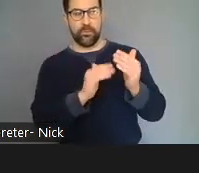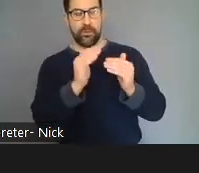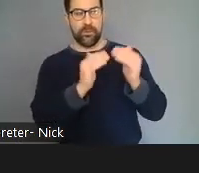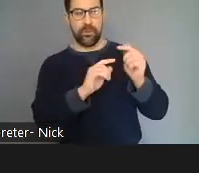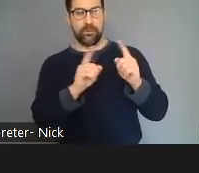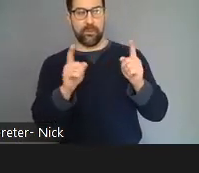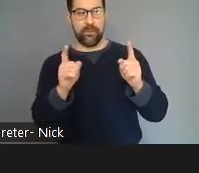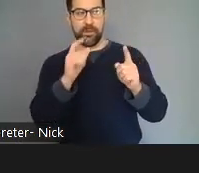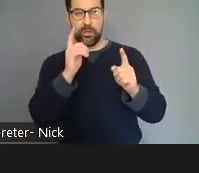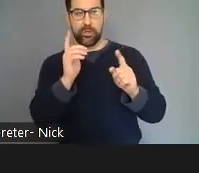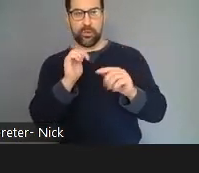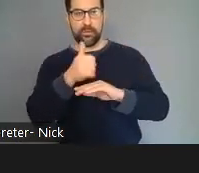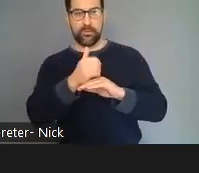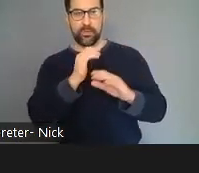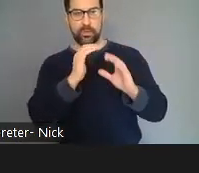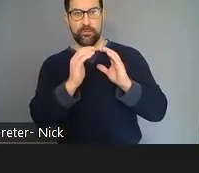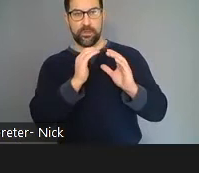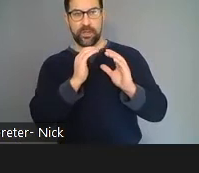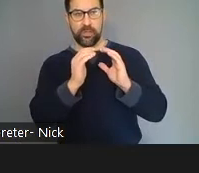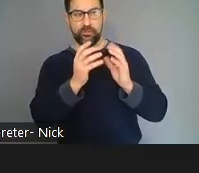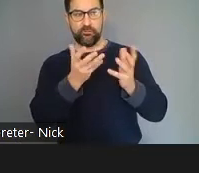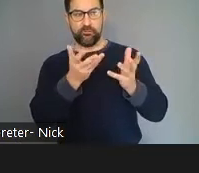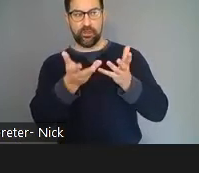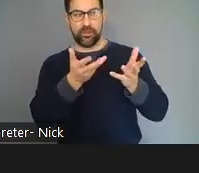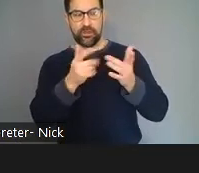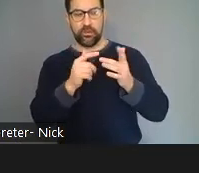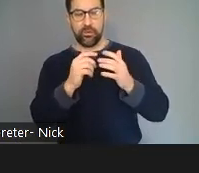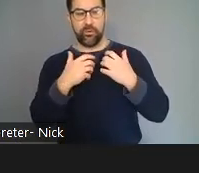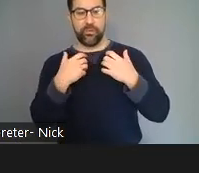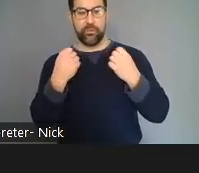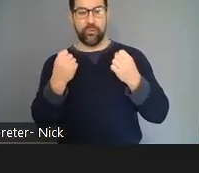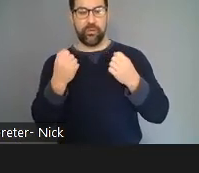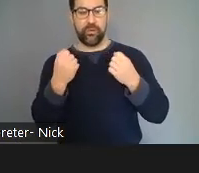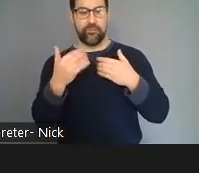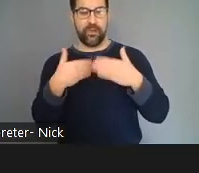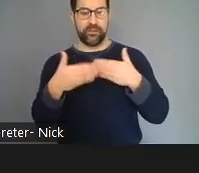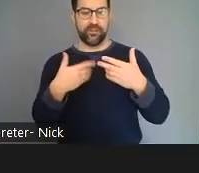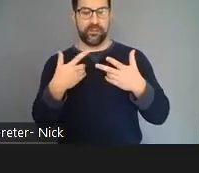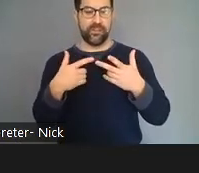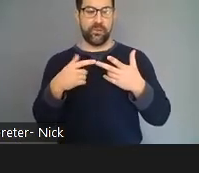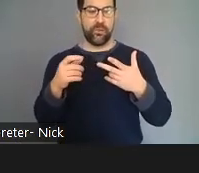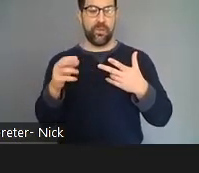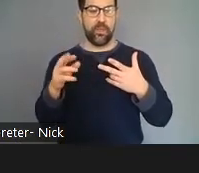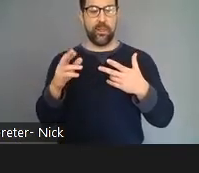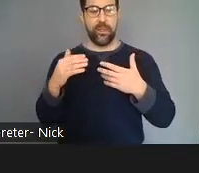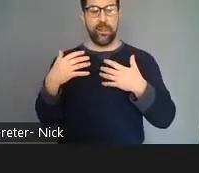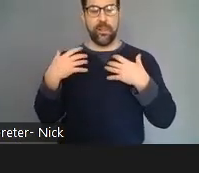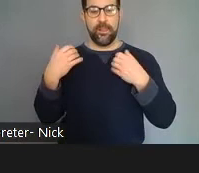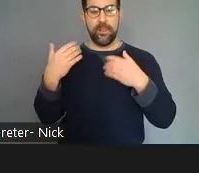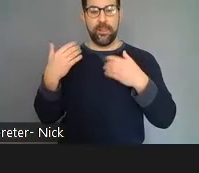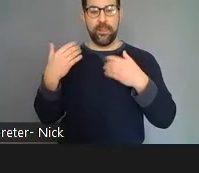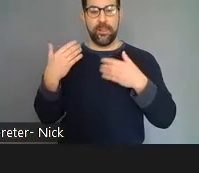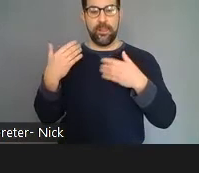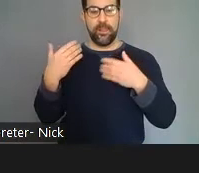don't implement communication building or kind of like the restorative processes or the restorative process to